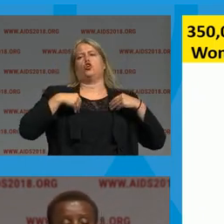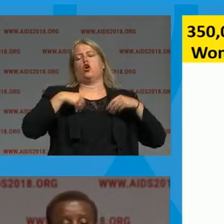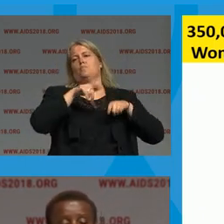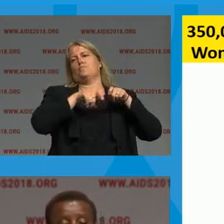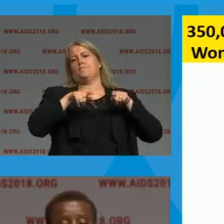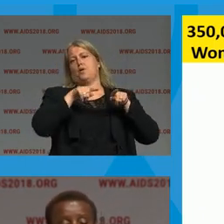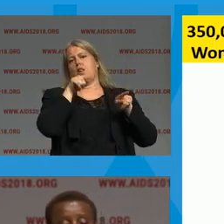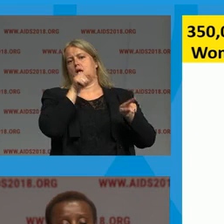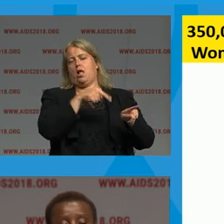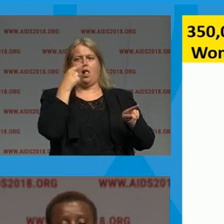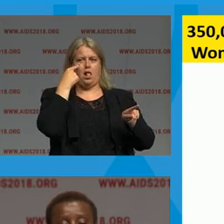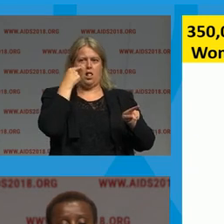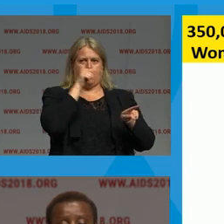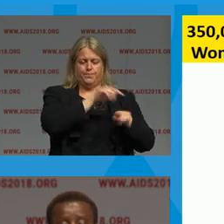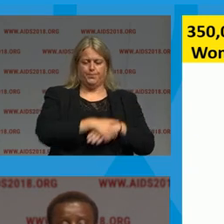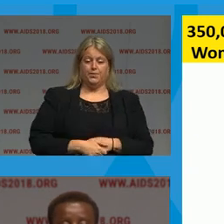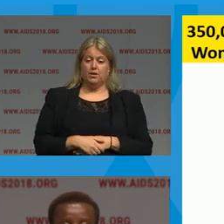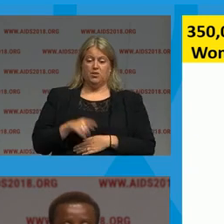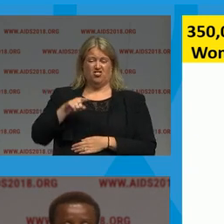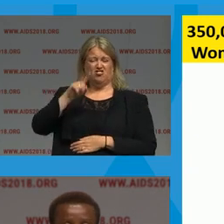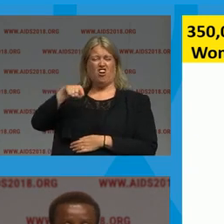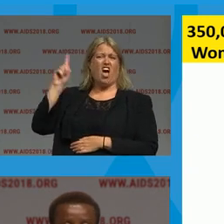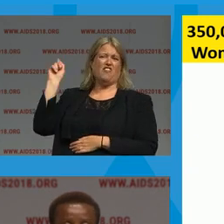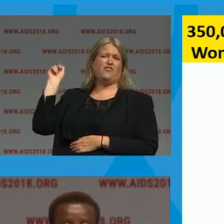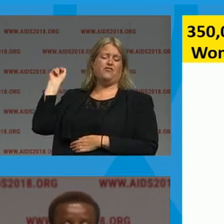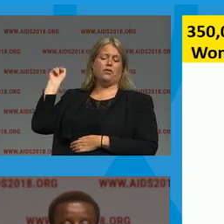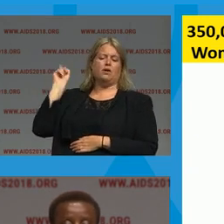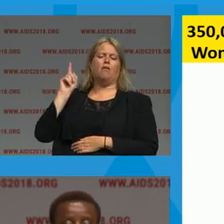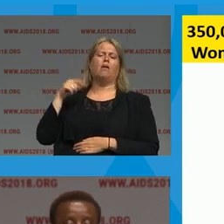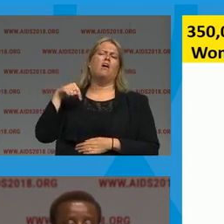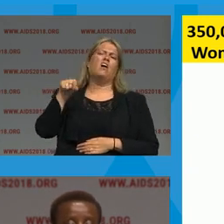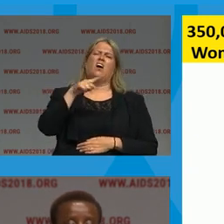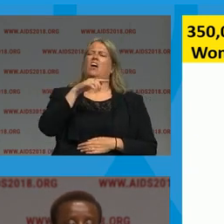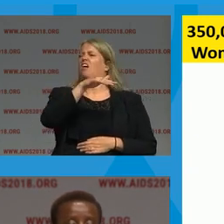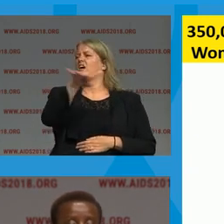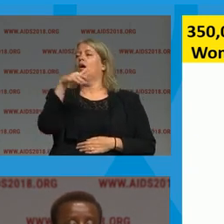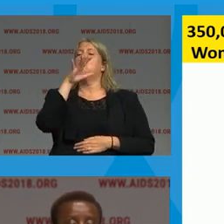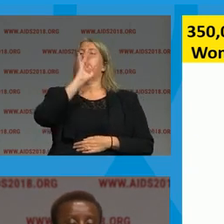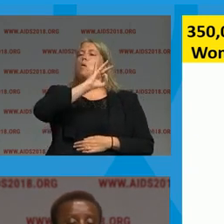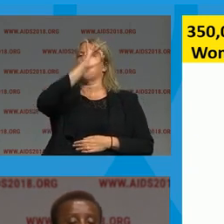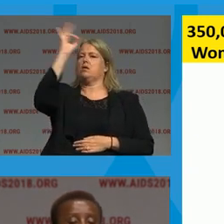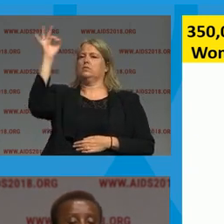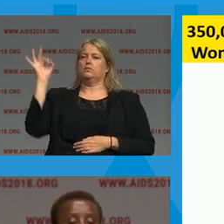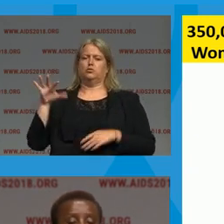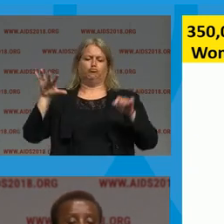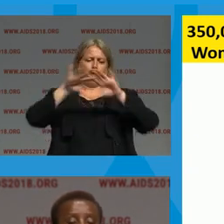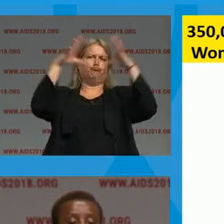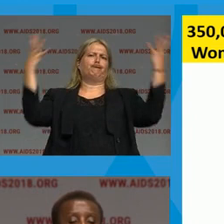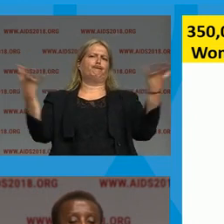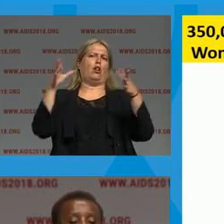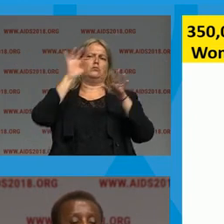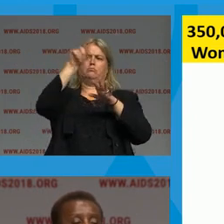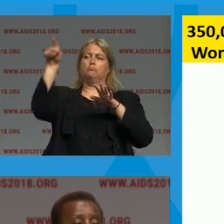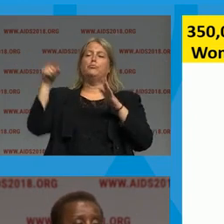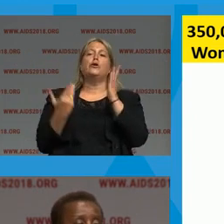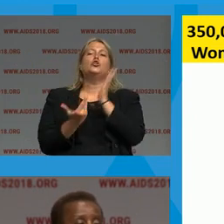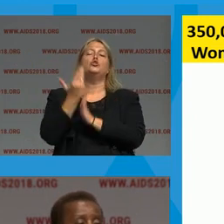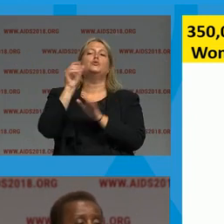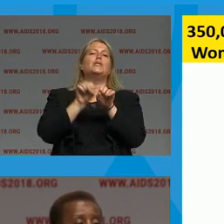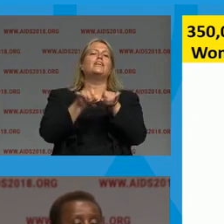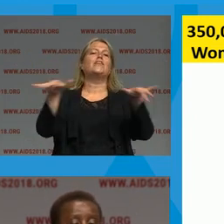graph here tries to look at it just shows bubbles from across the globe in terms of new